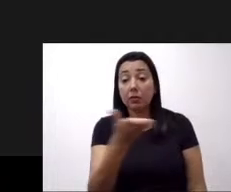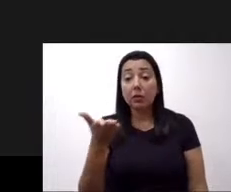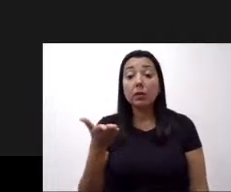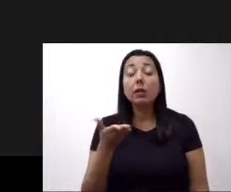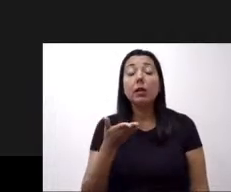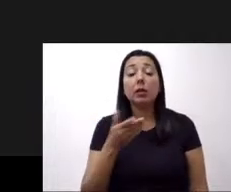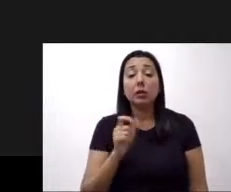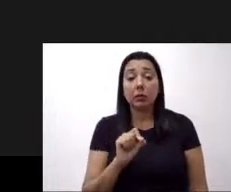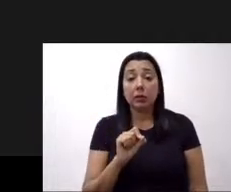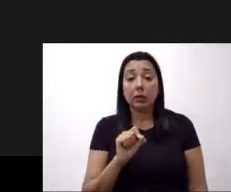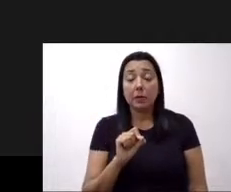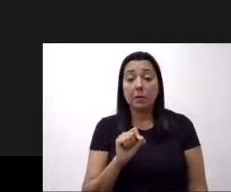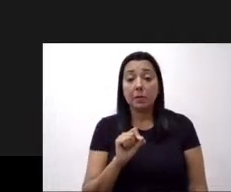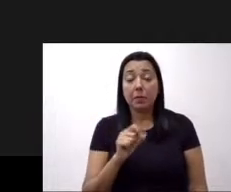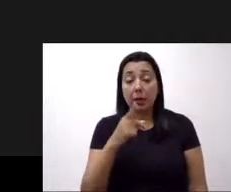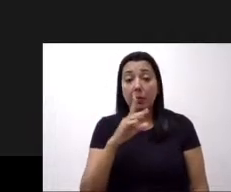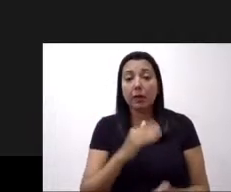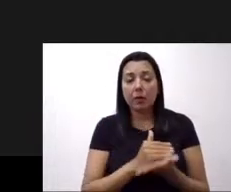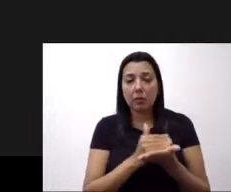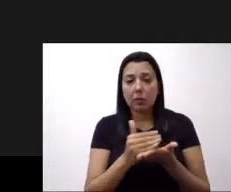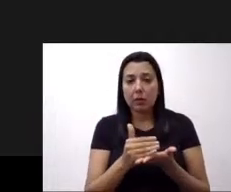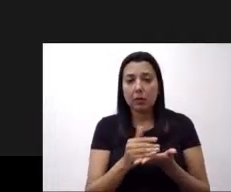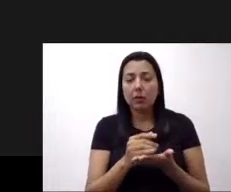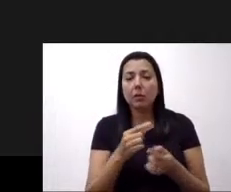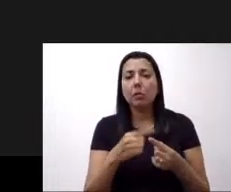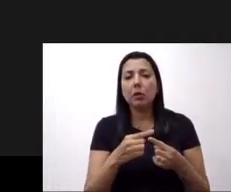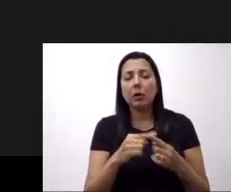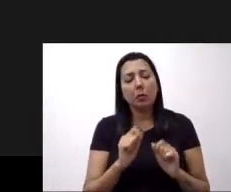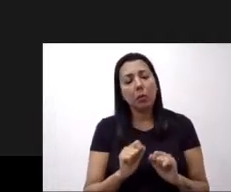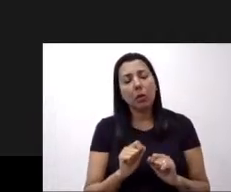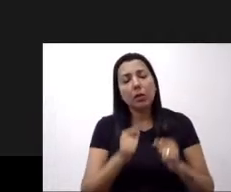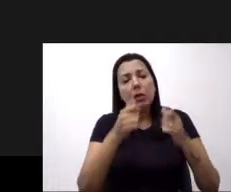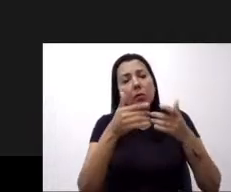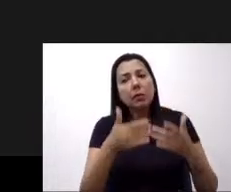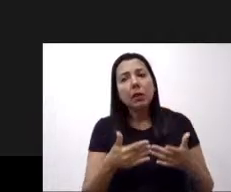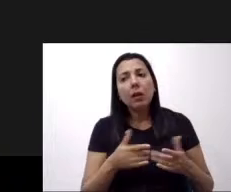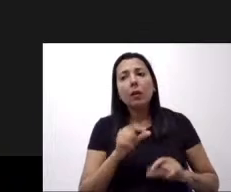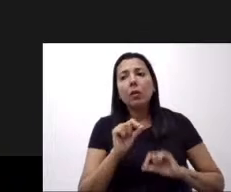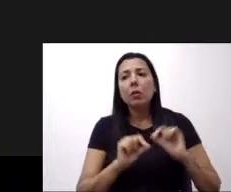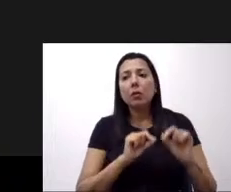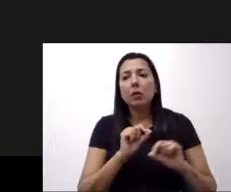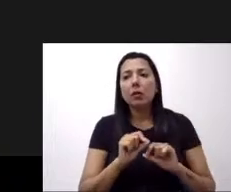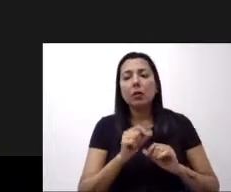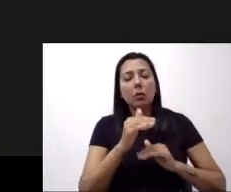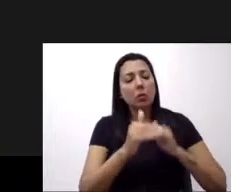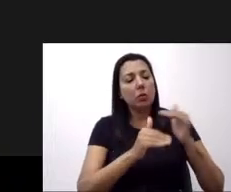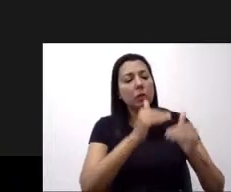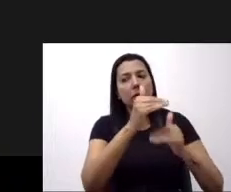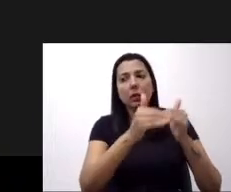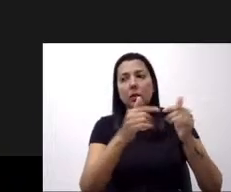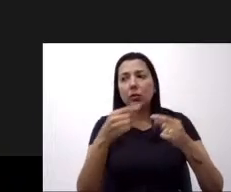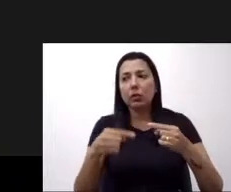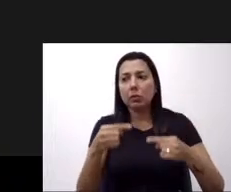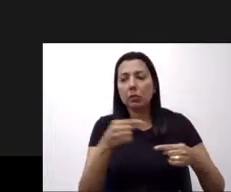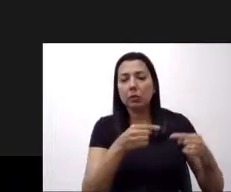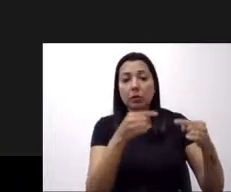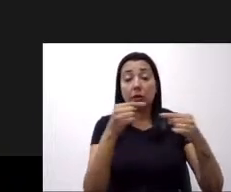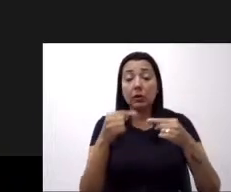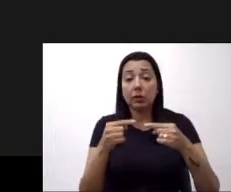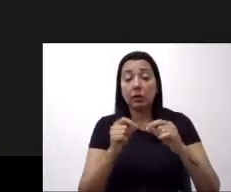to begin, what we can say about the policy process and the policy theory is there is a large